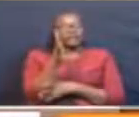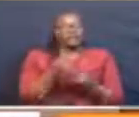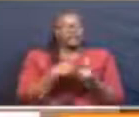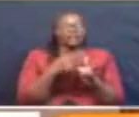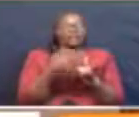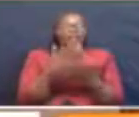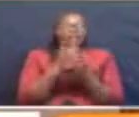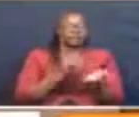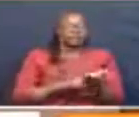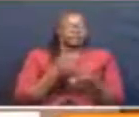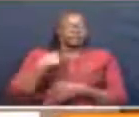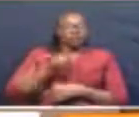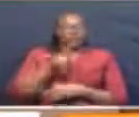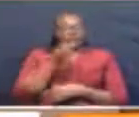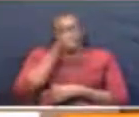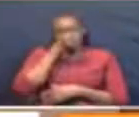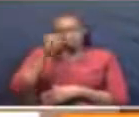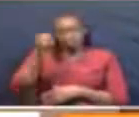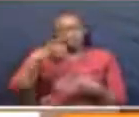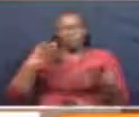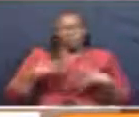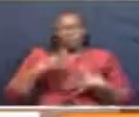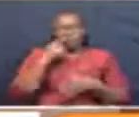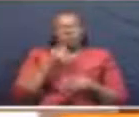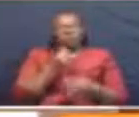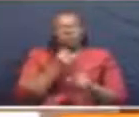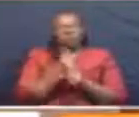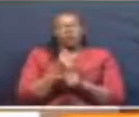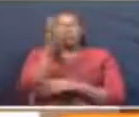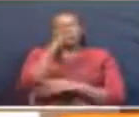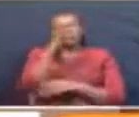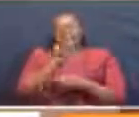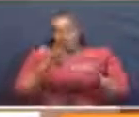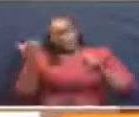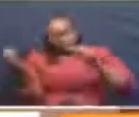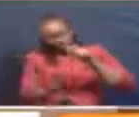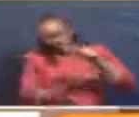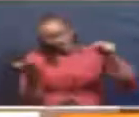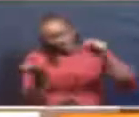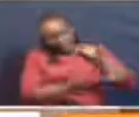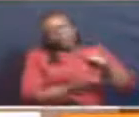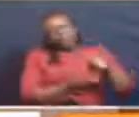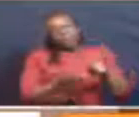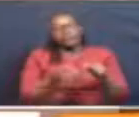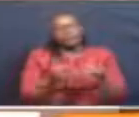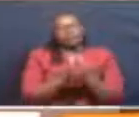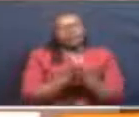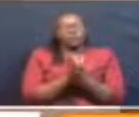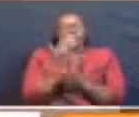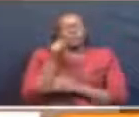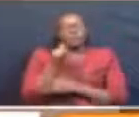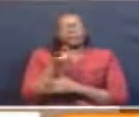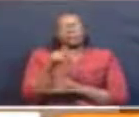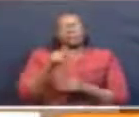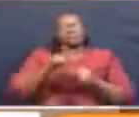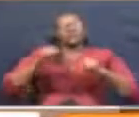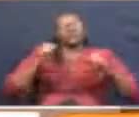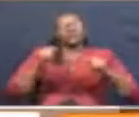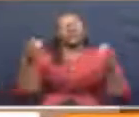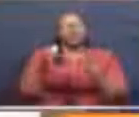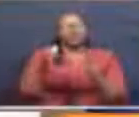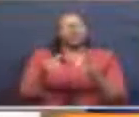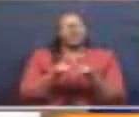forests, sometimes we overlook these people who do logging because of the connections and the power they have, influence in politics and